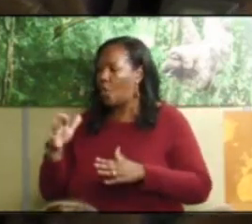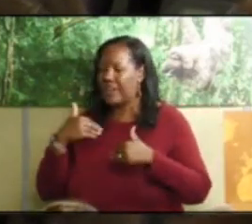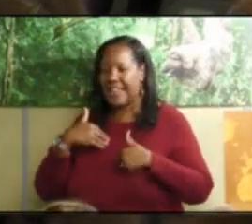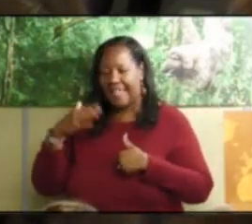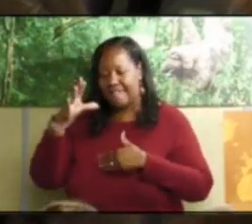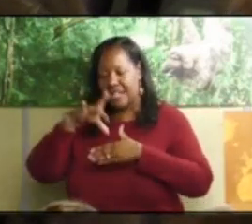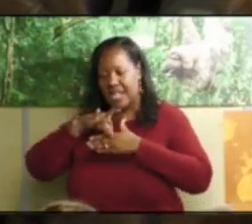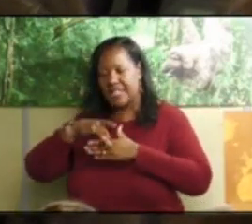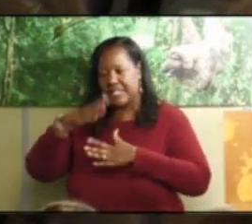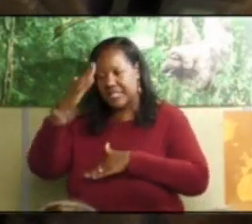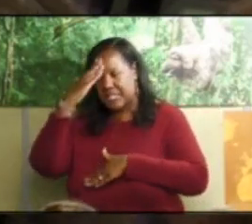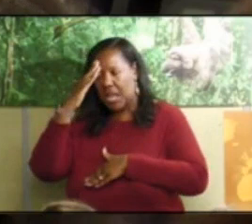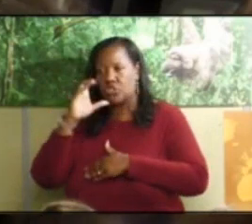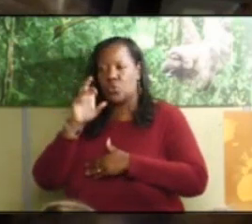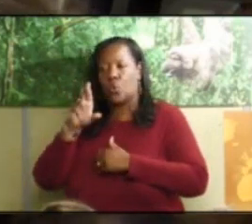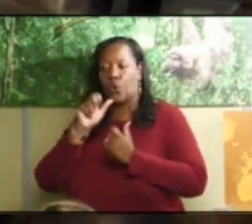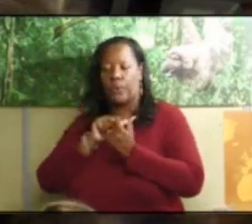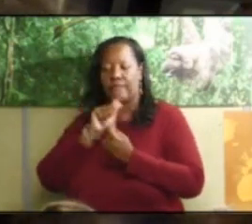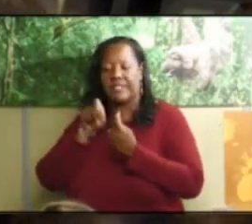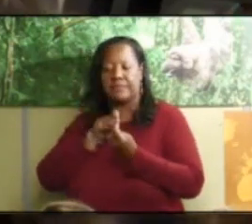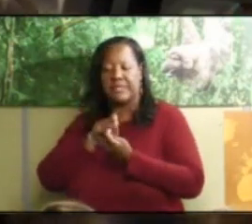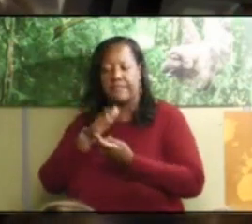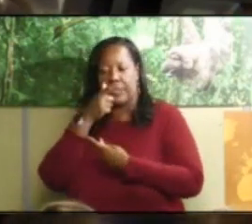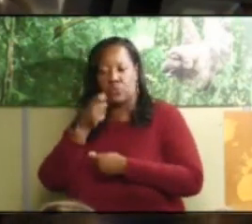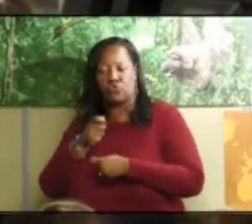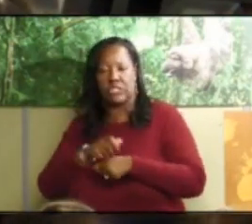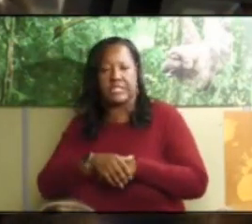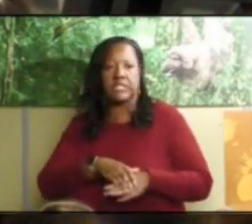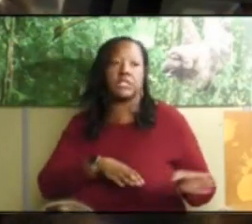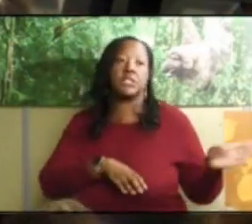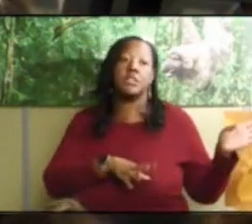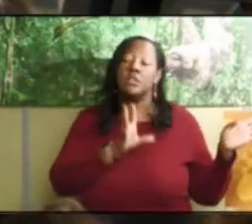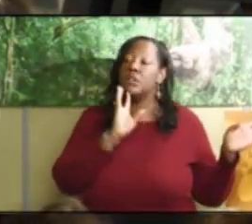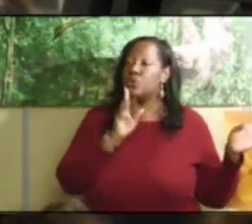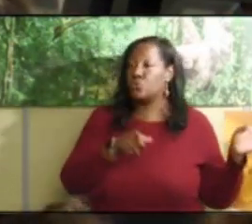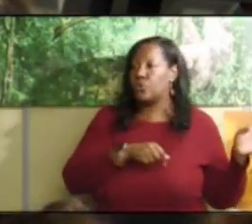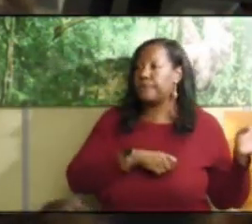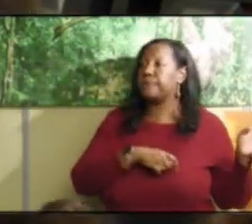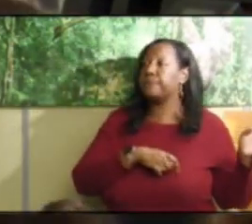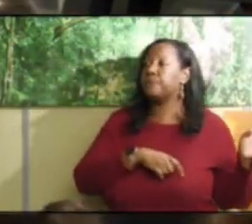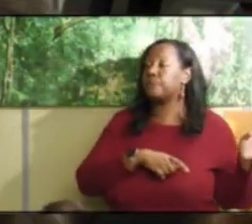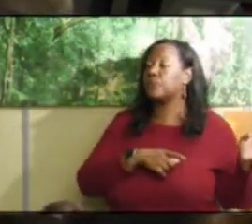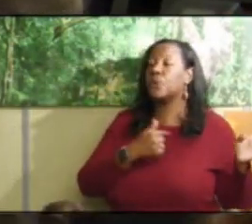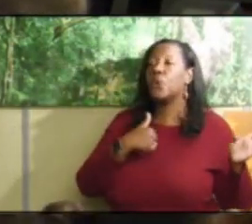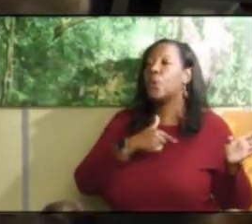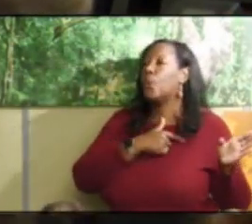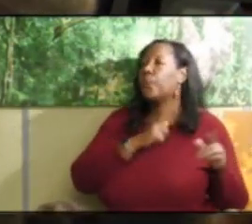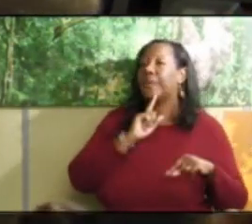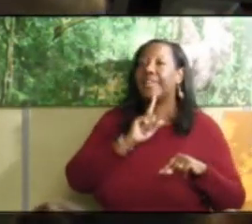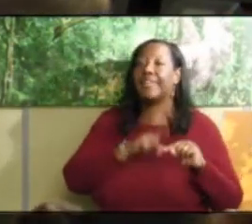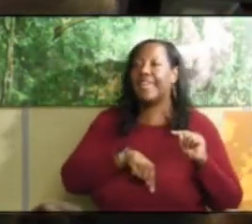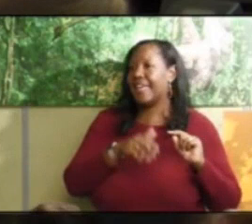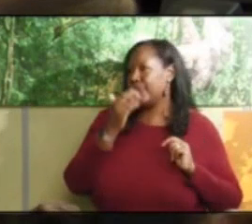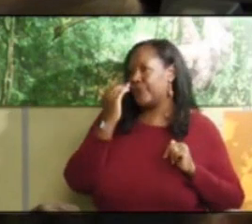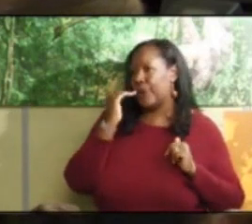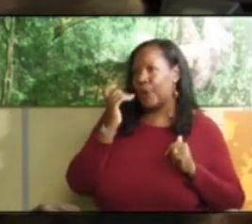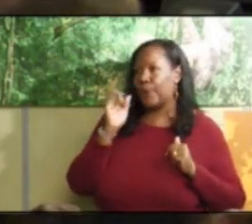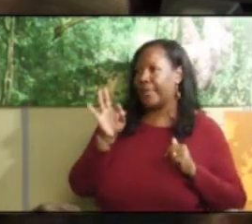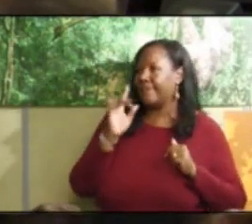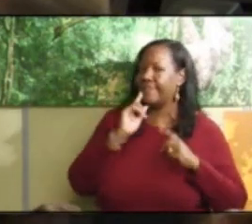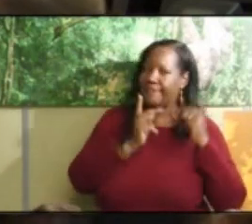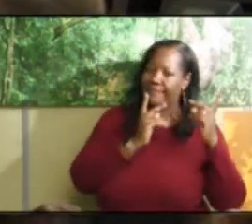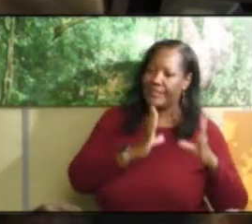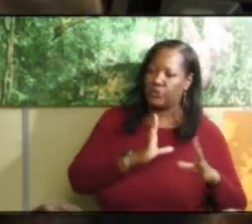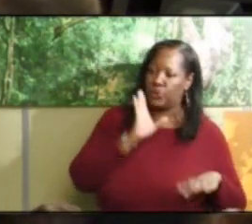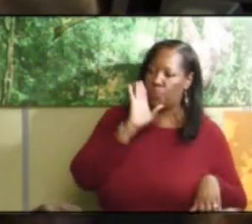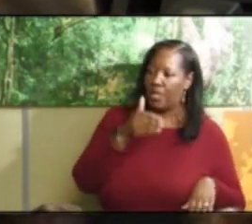specific interest? Sure. Well, I think we can't know whether our visitors will